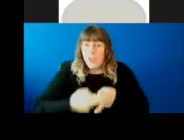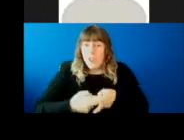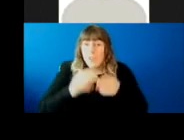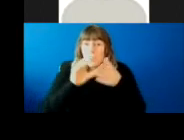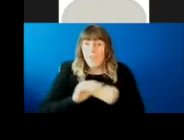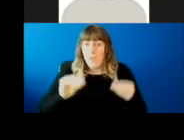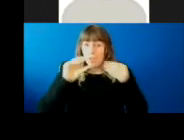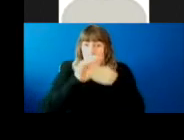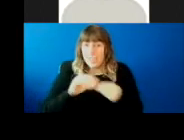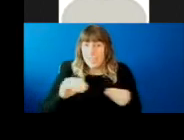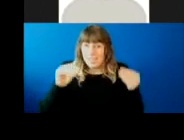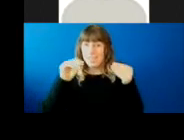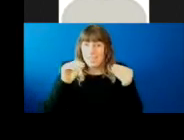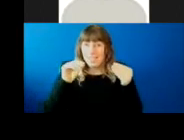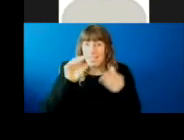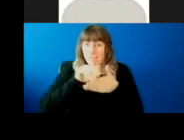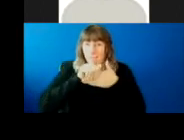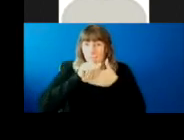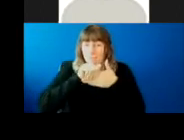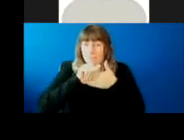that is designed to